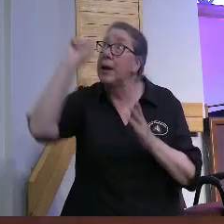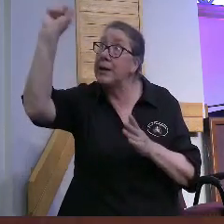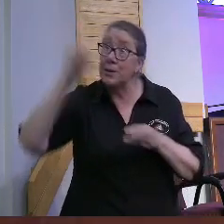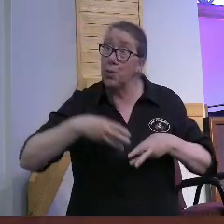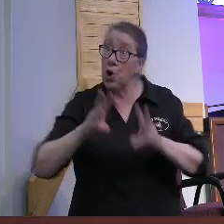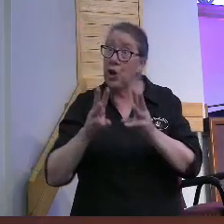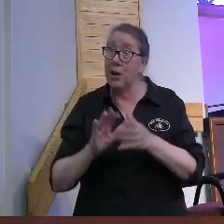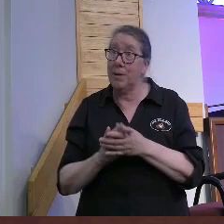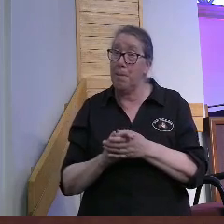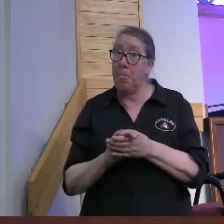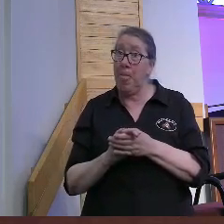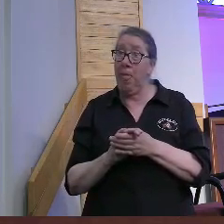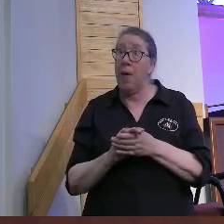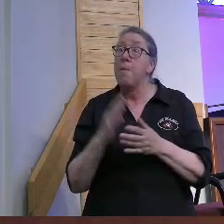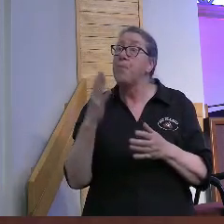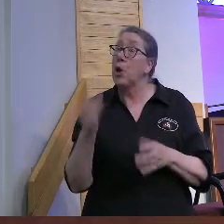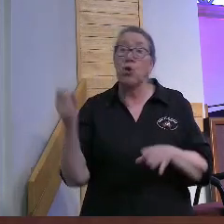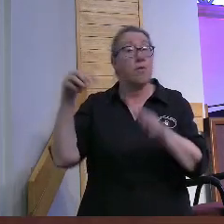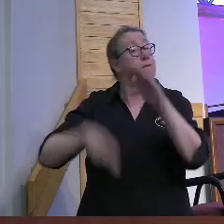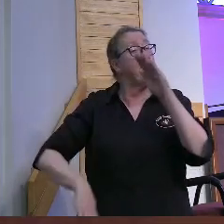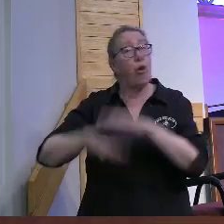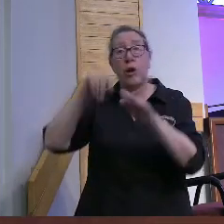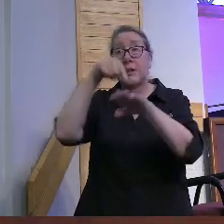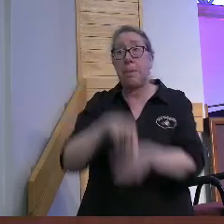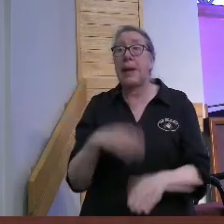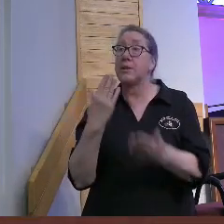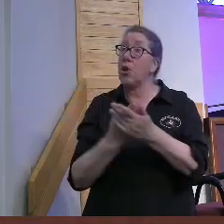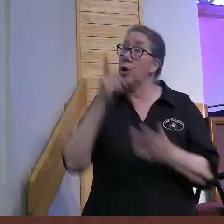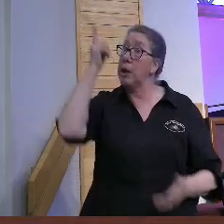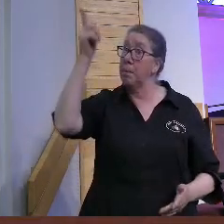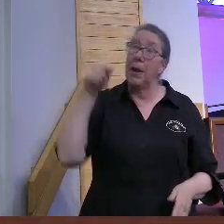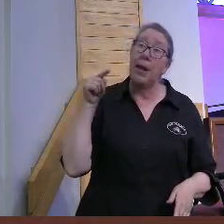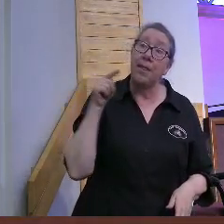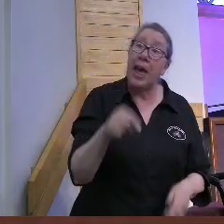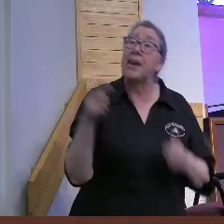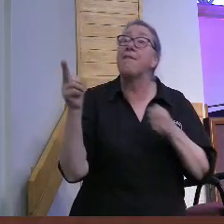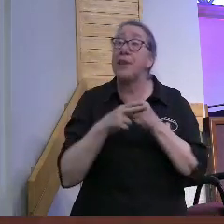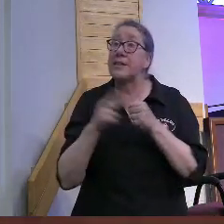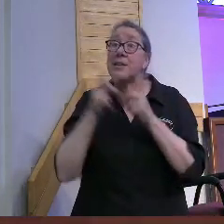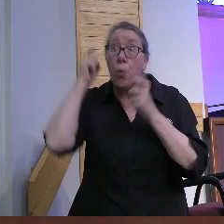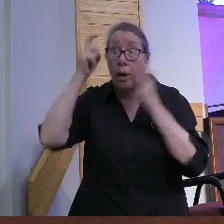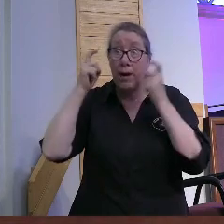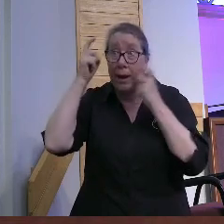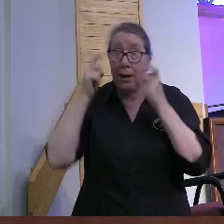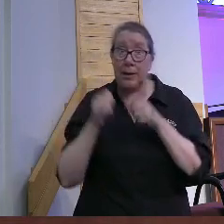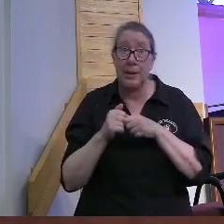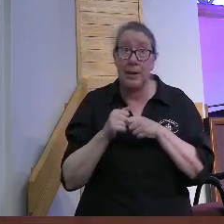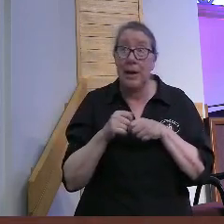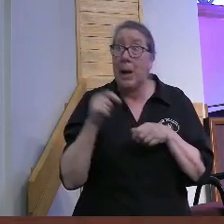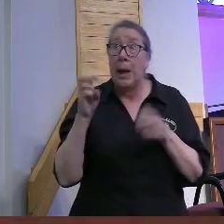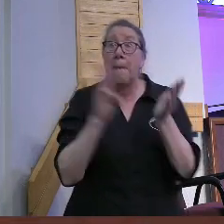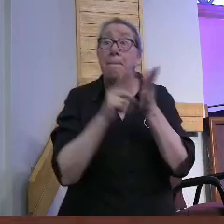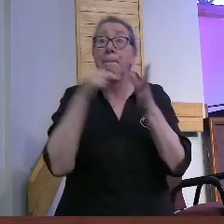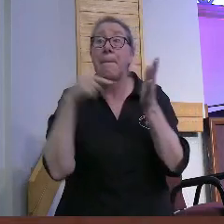allegiances. Have complete loyalty to Jesus, the King of Kings. That is the cure for worry. That is the cure for worry. Matthew 6,